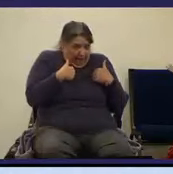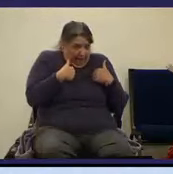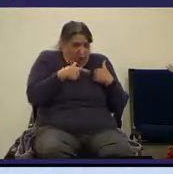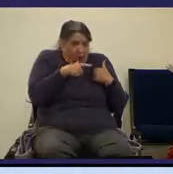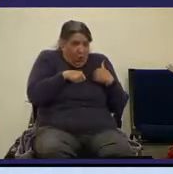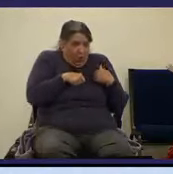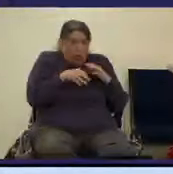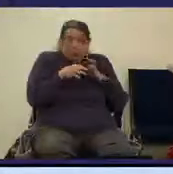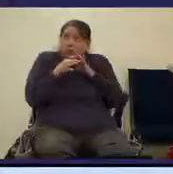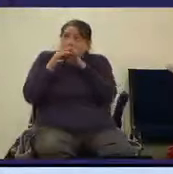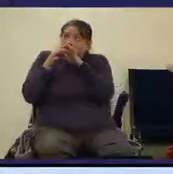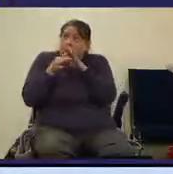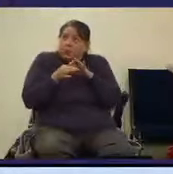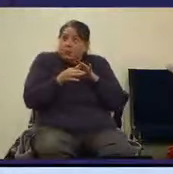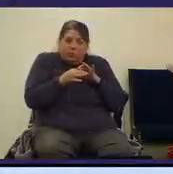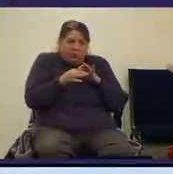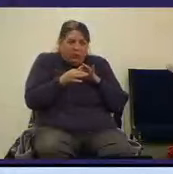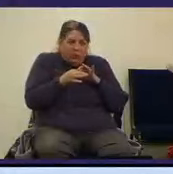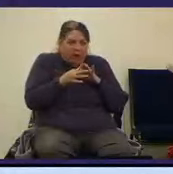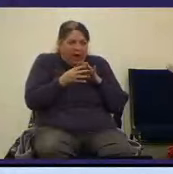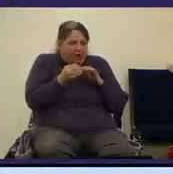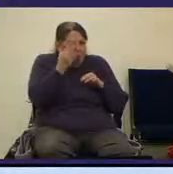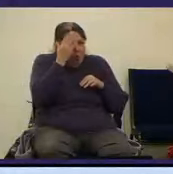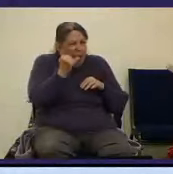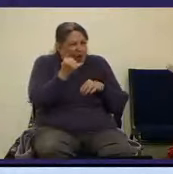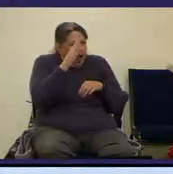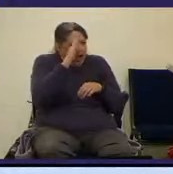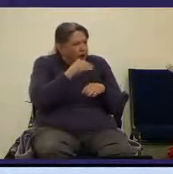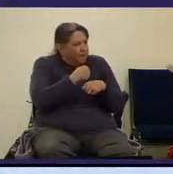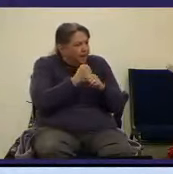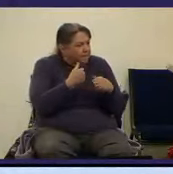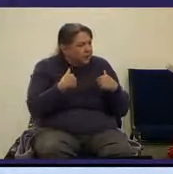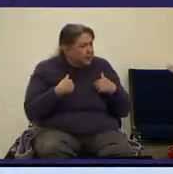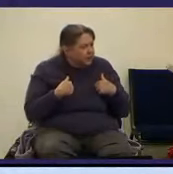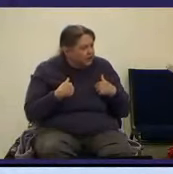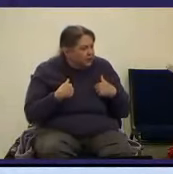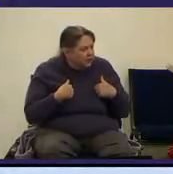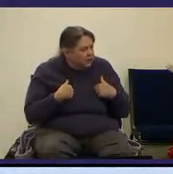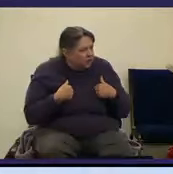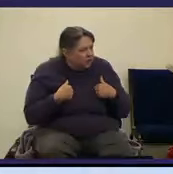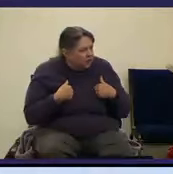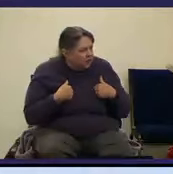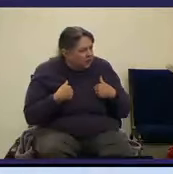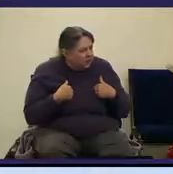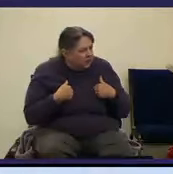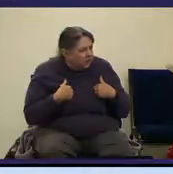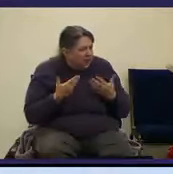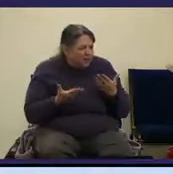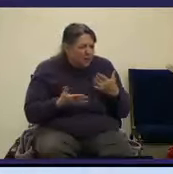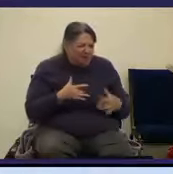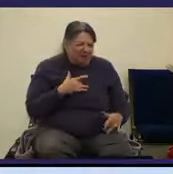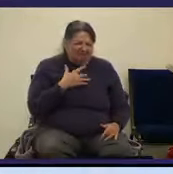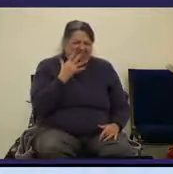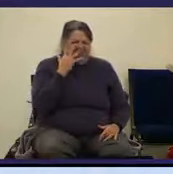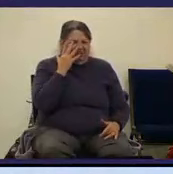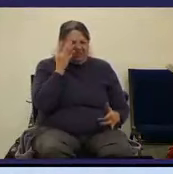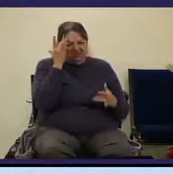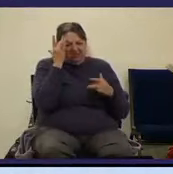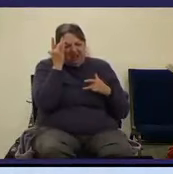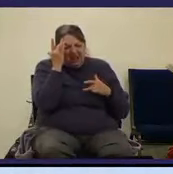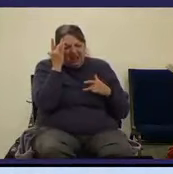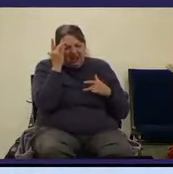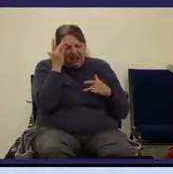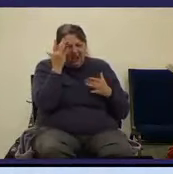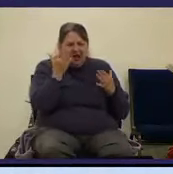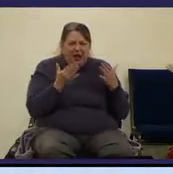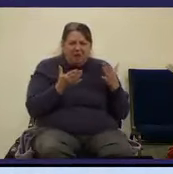why you are. That's where joy comes from. I may not be feeling well. I may not be feeling happy. I may not